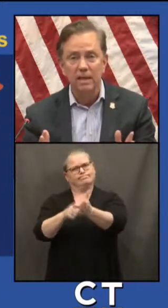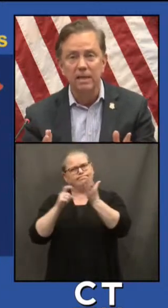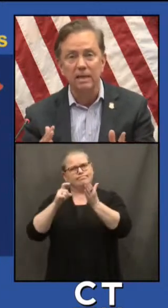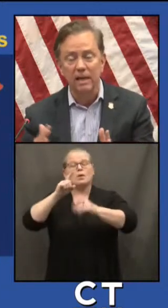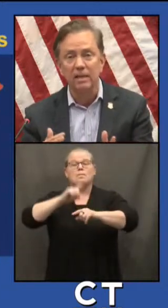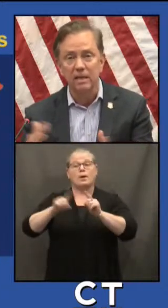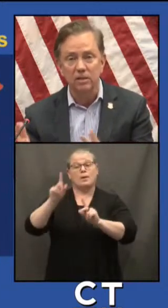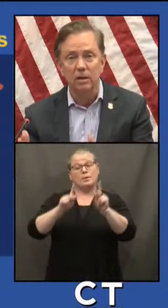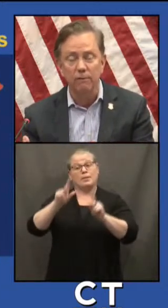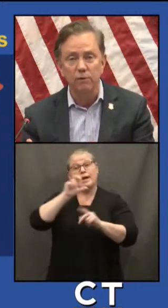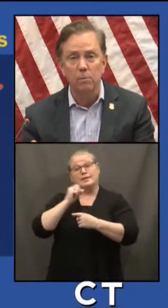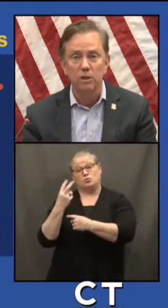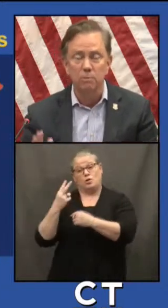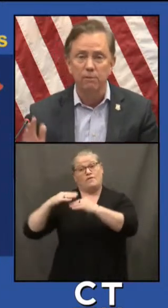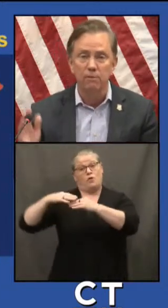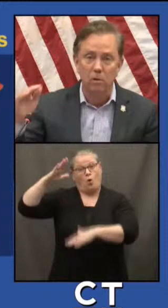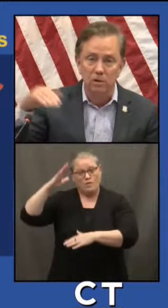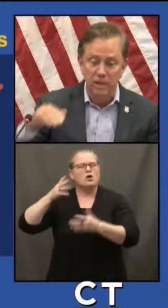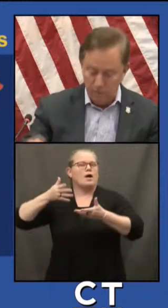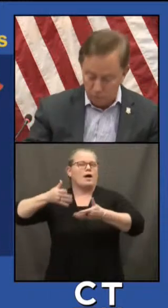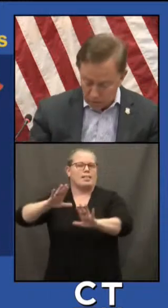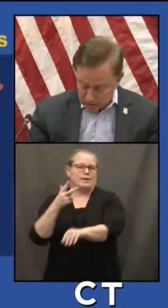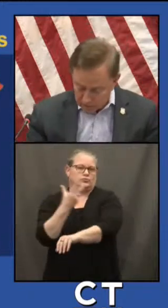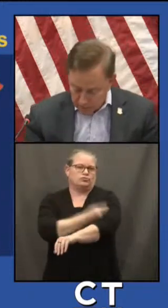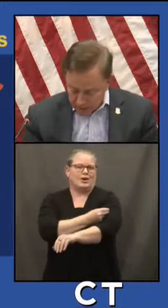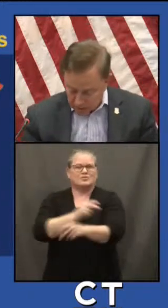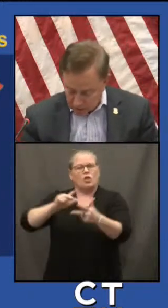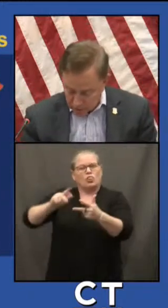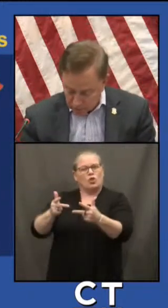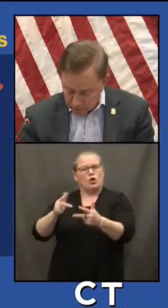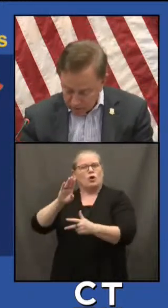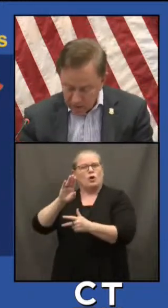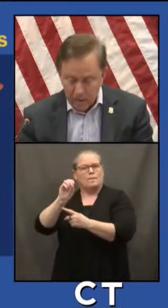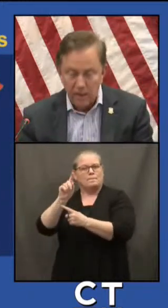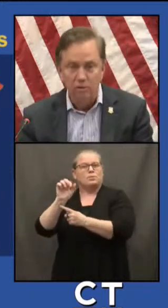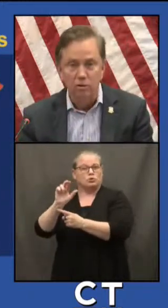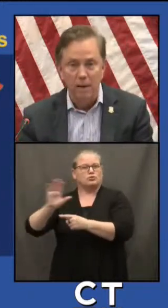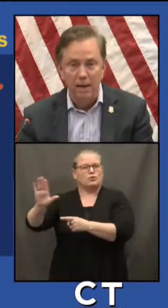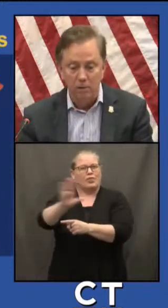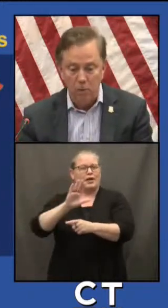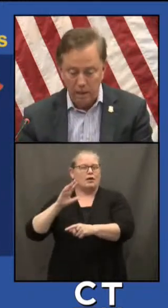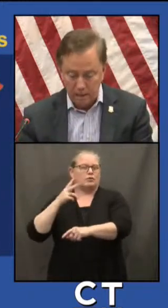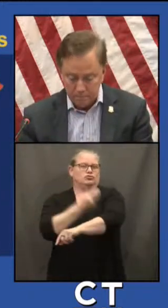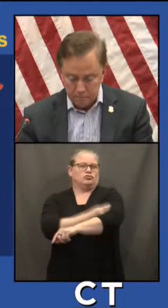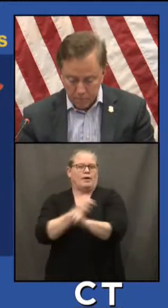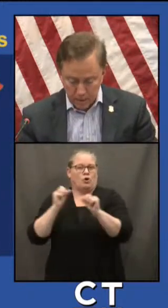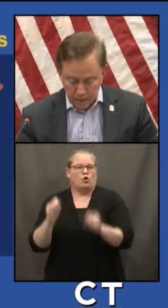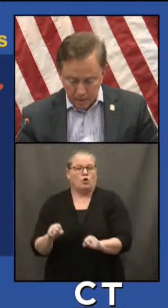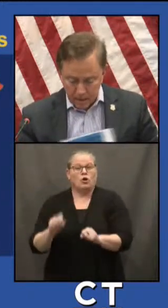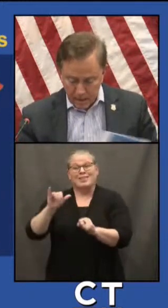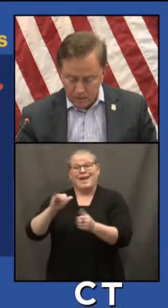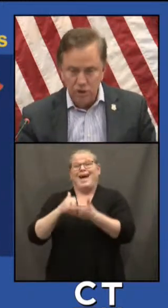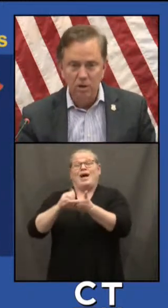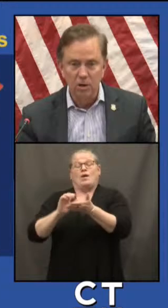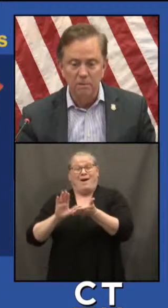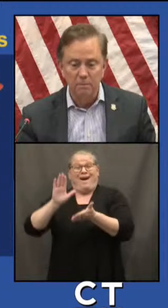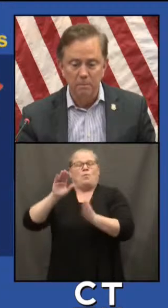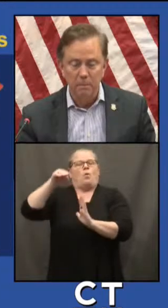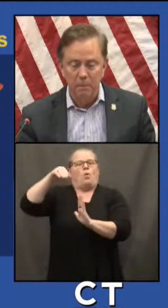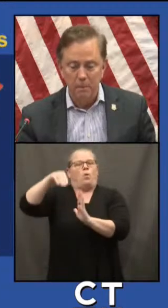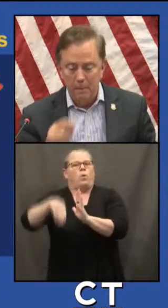They got that done a few months before us, and that really did bend the curve in a dramatic way. The next